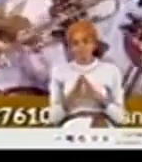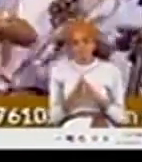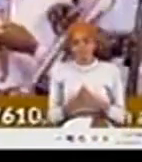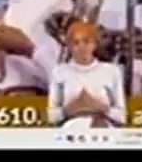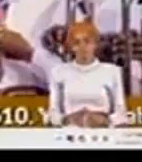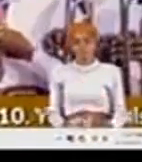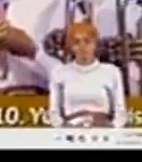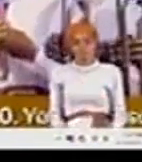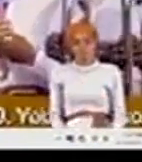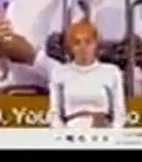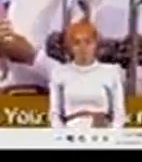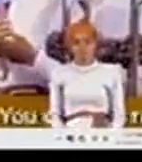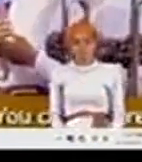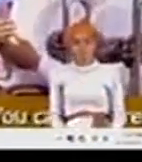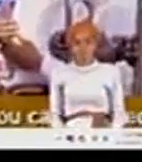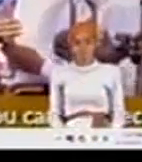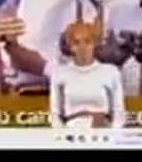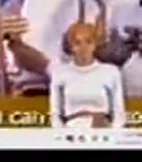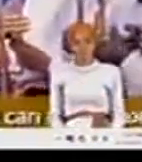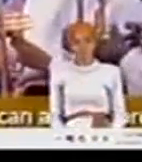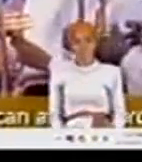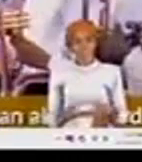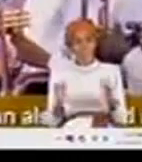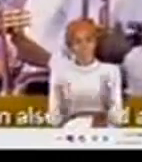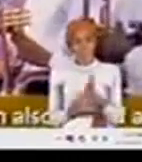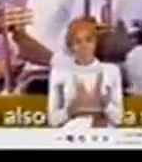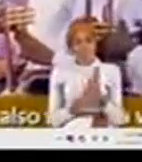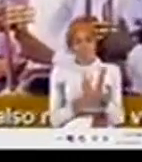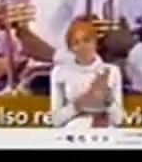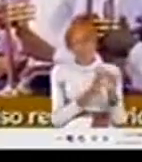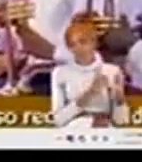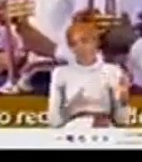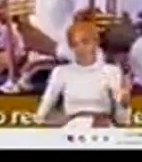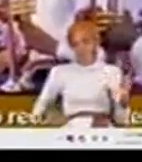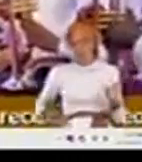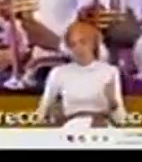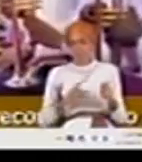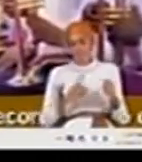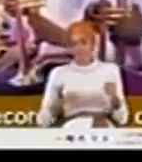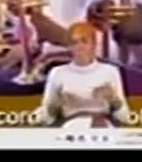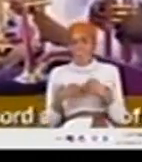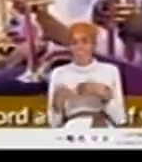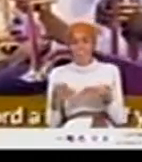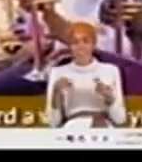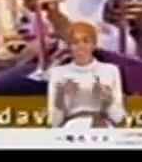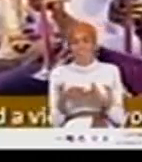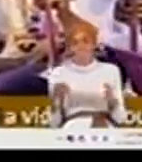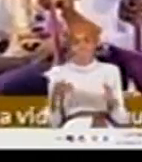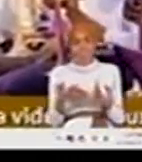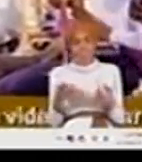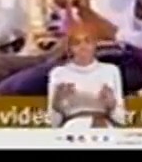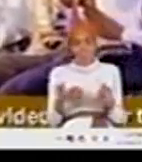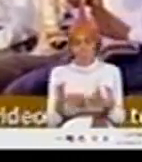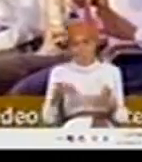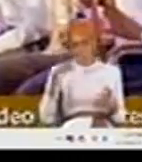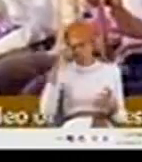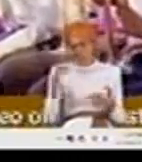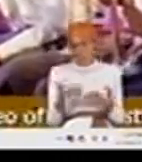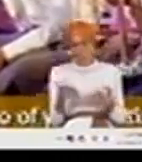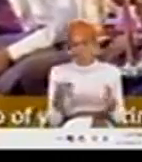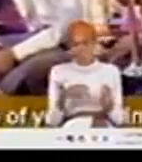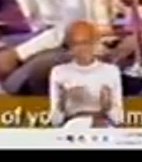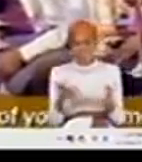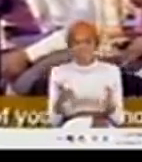see him walking praise the Lord hear him the Lord has done it again this brother standing before us is